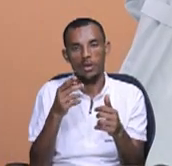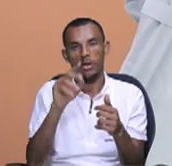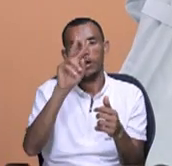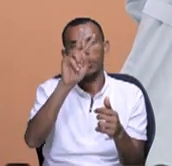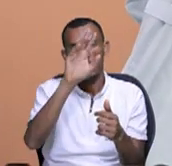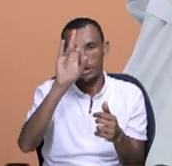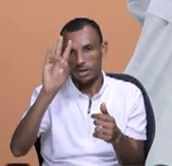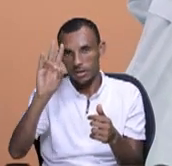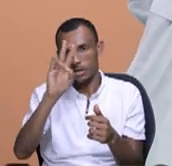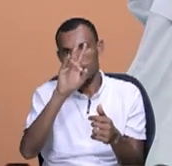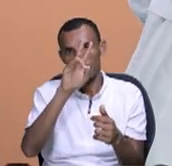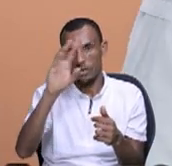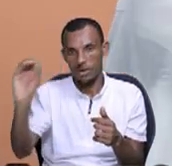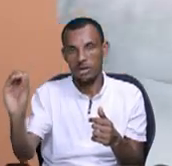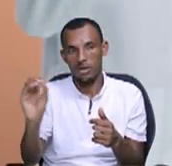270